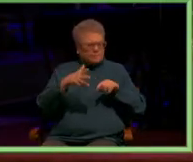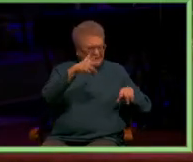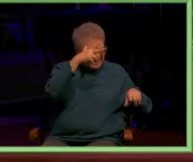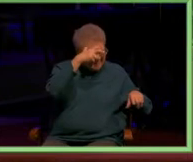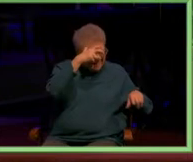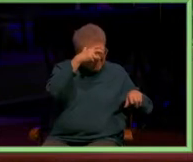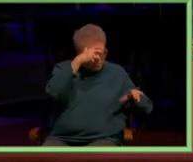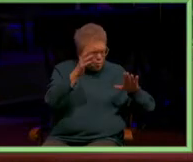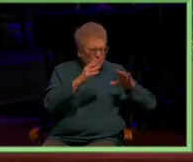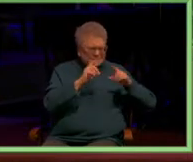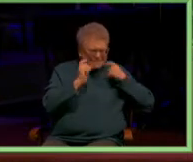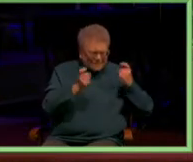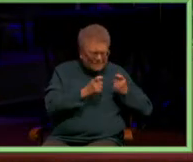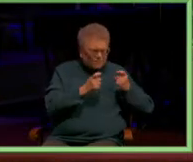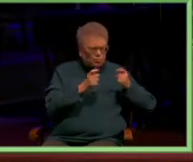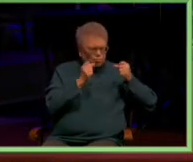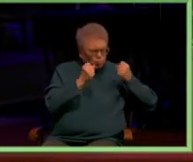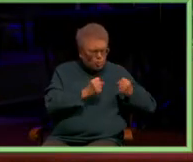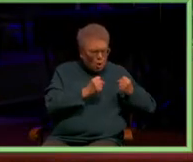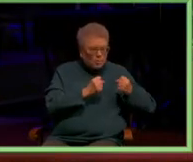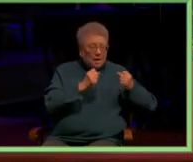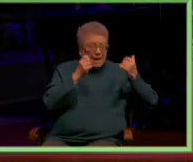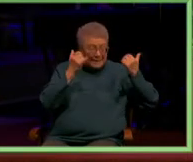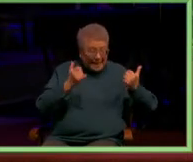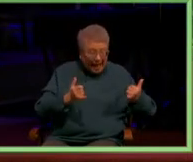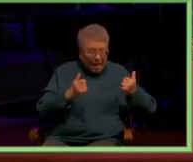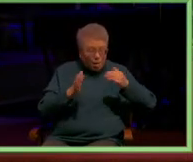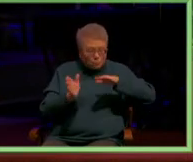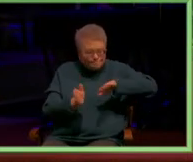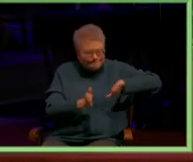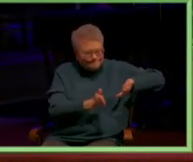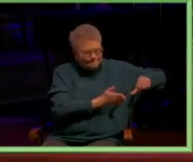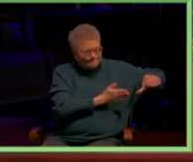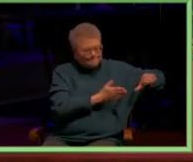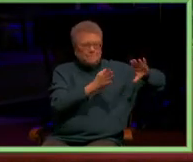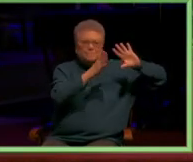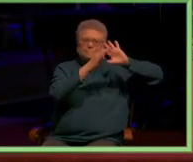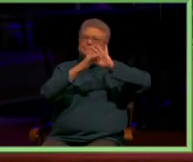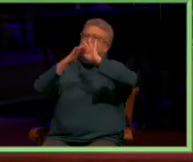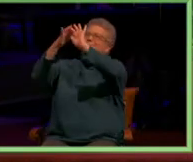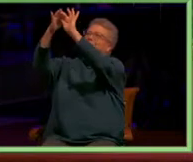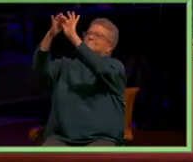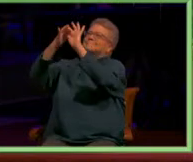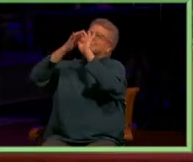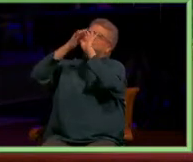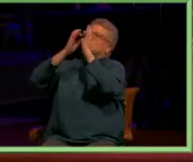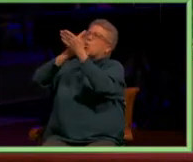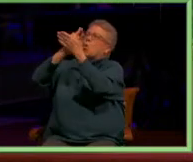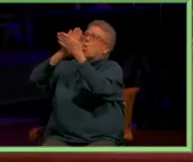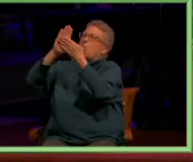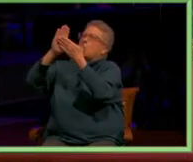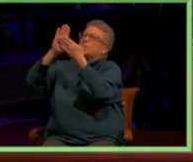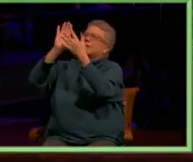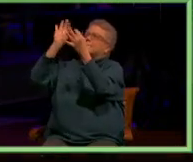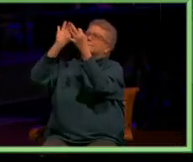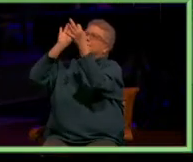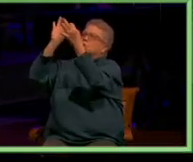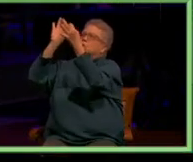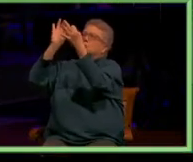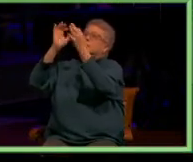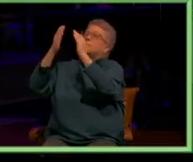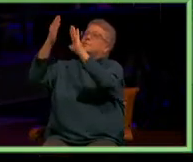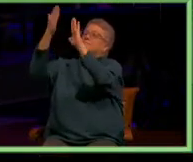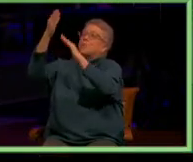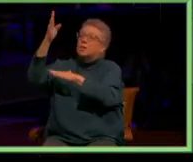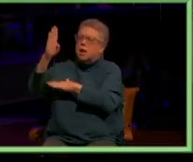been reconciled in his body of flesh by his death in order to present you holy and blameless and above reproach. We were cut off. We